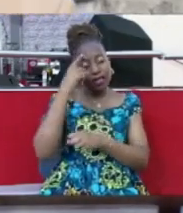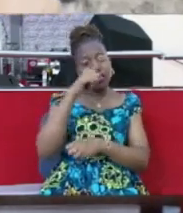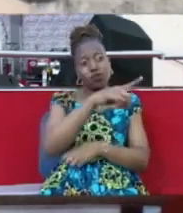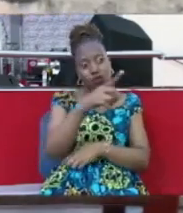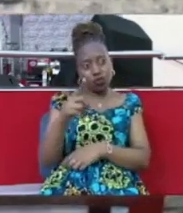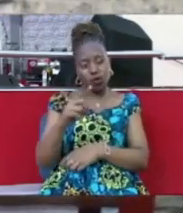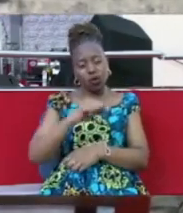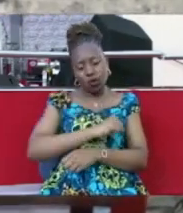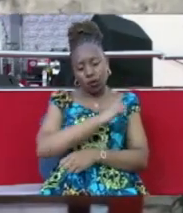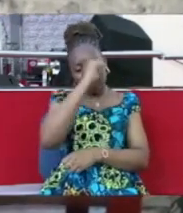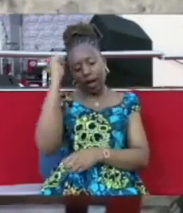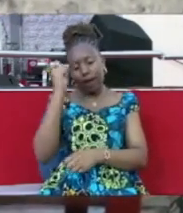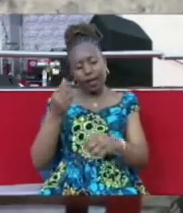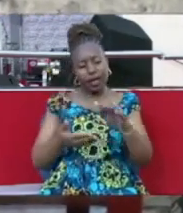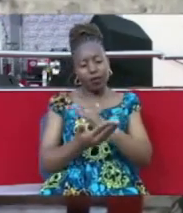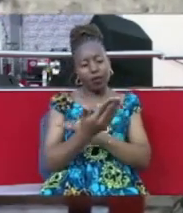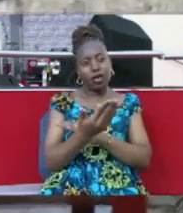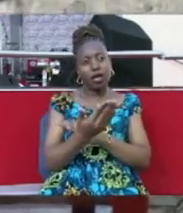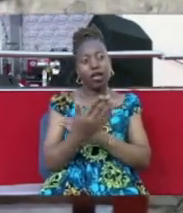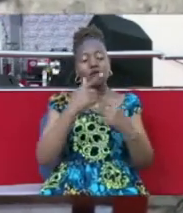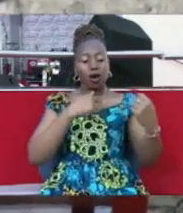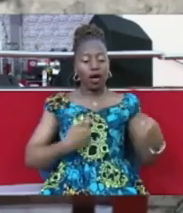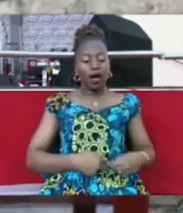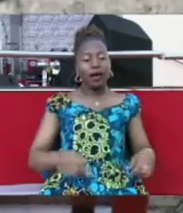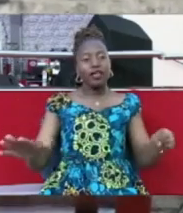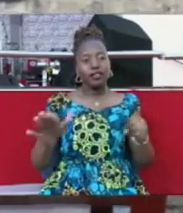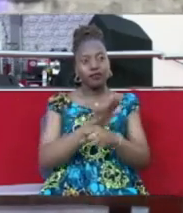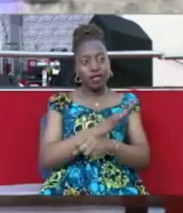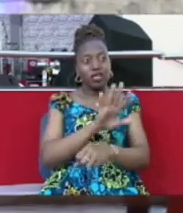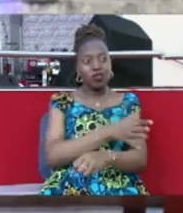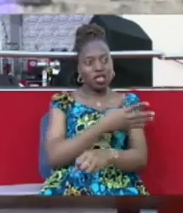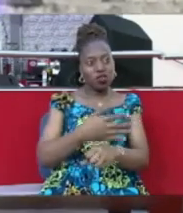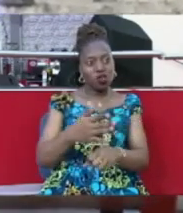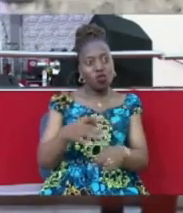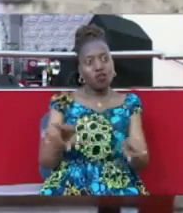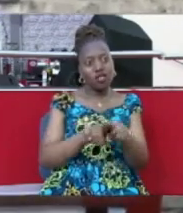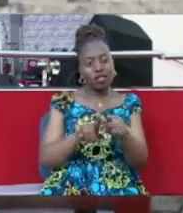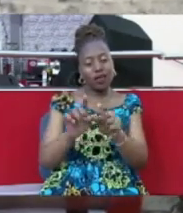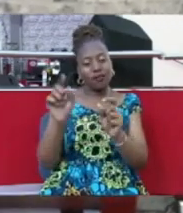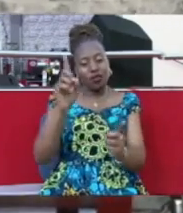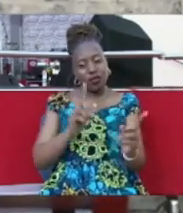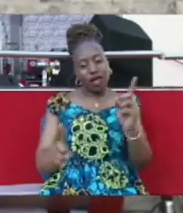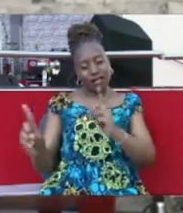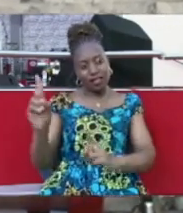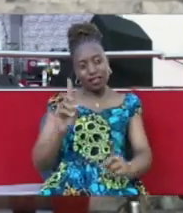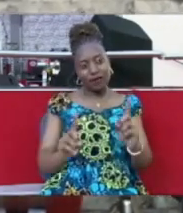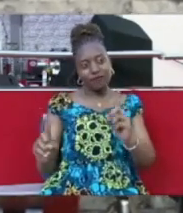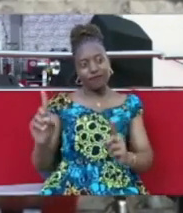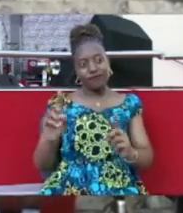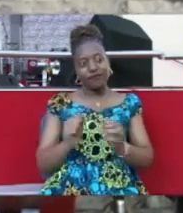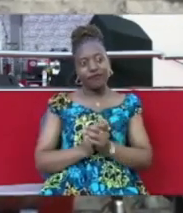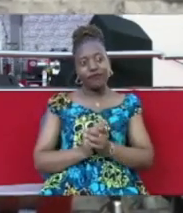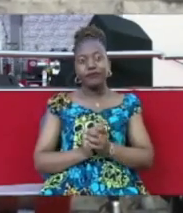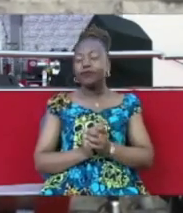up in the morning with your heart filled with a song and you break out into a dance. Kwa sababu Mungu amekutendea unaamka asubuhi na bubujika na furaha ya moyo